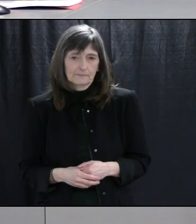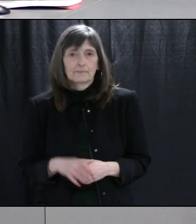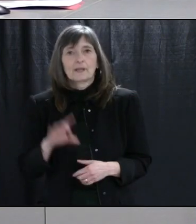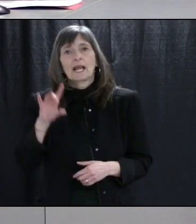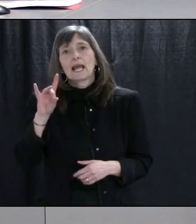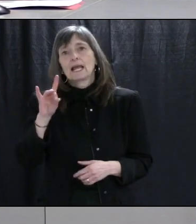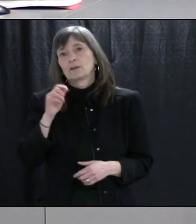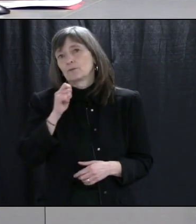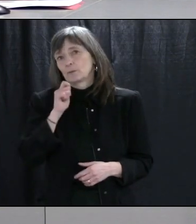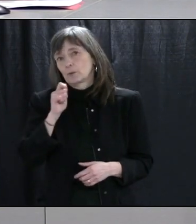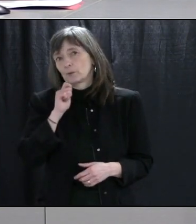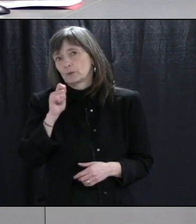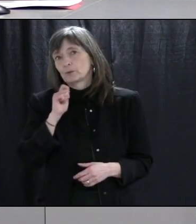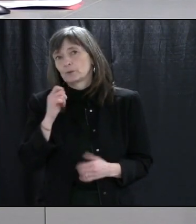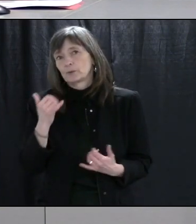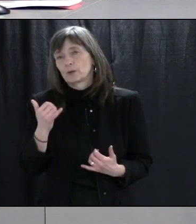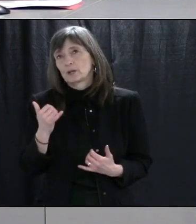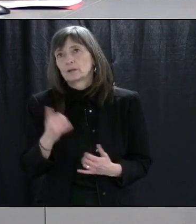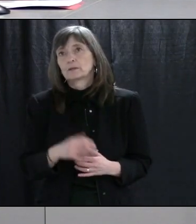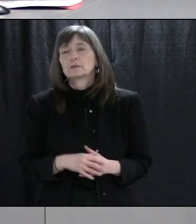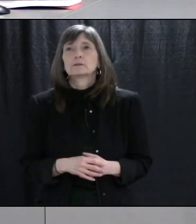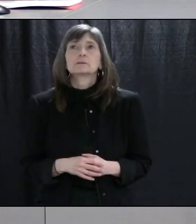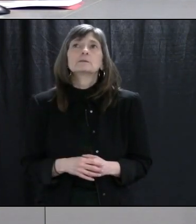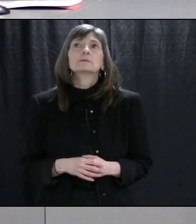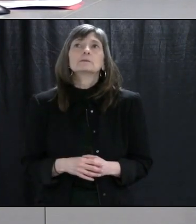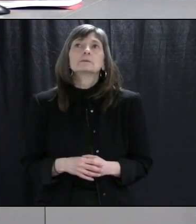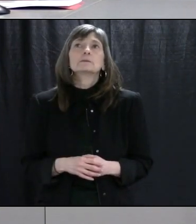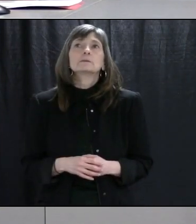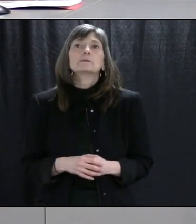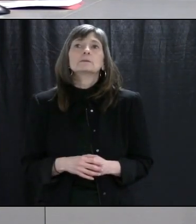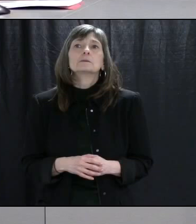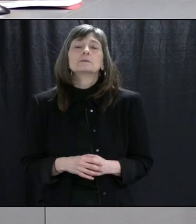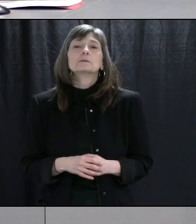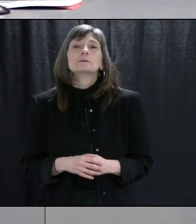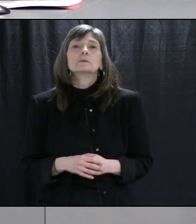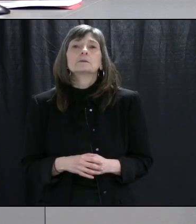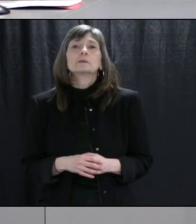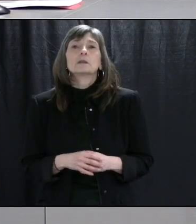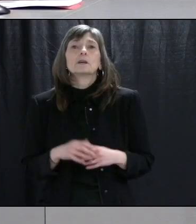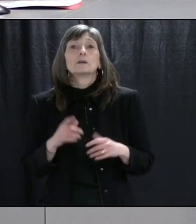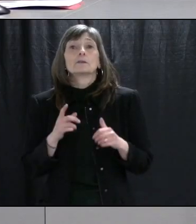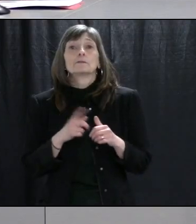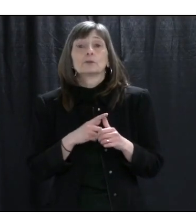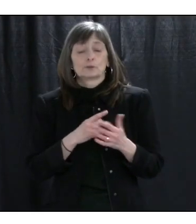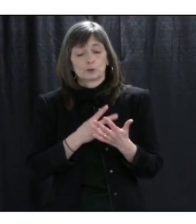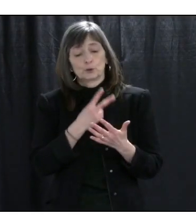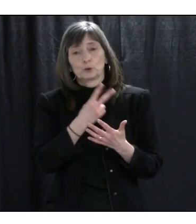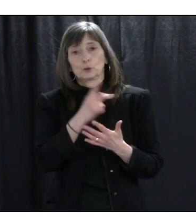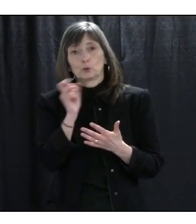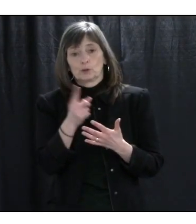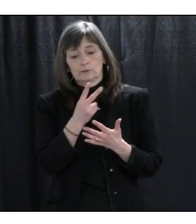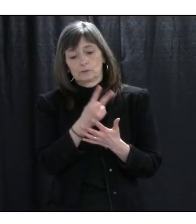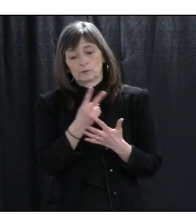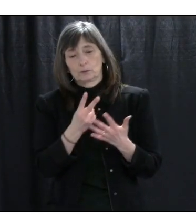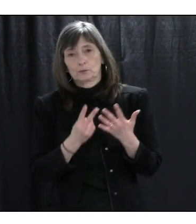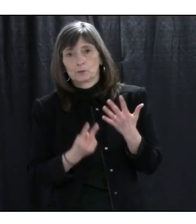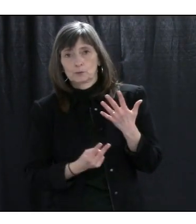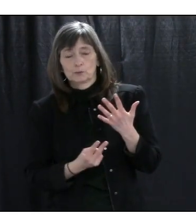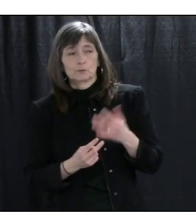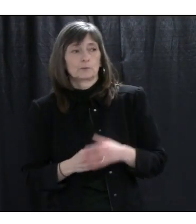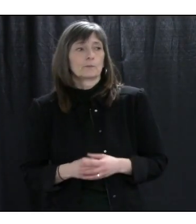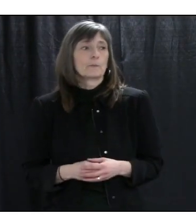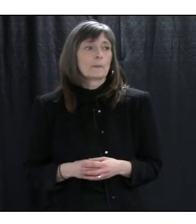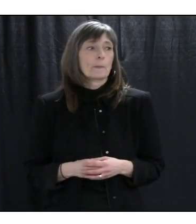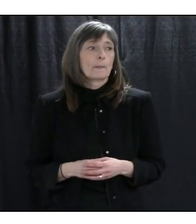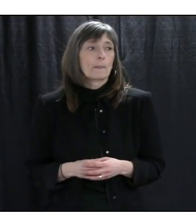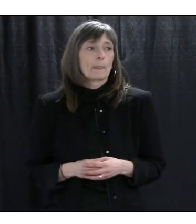reporters registered for today's call. In the essence of time, each reporter will have the opportunity to ask 2 questions. We suggest that you not